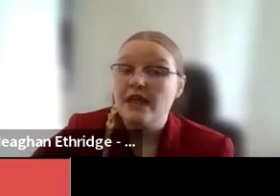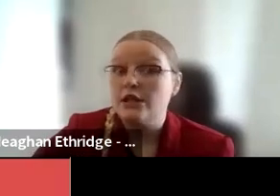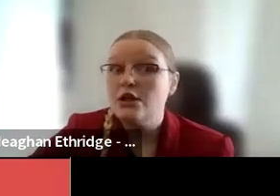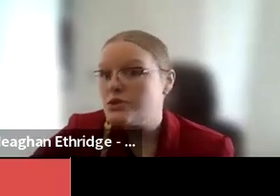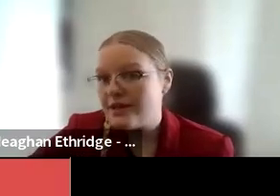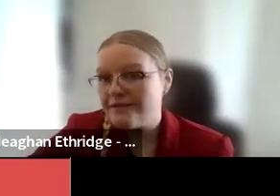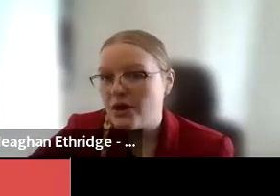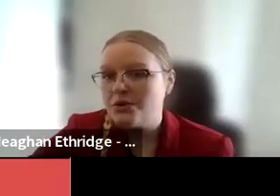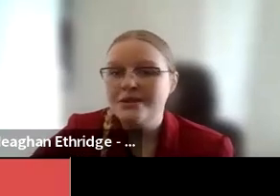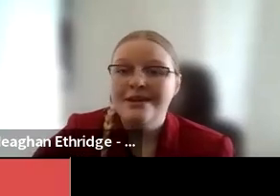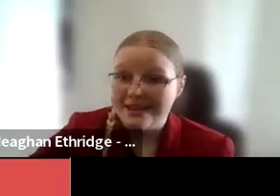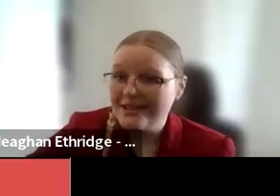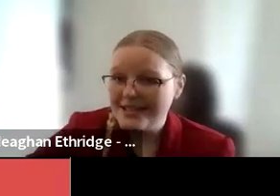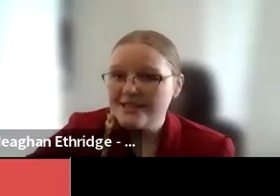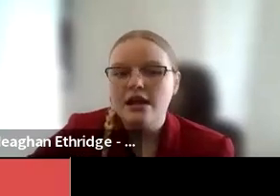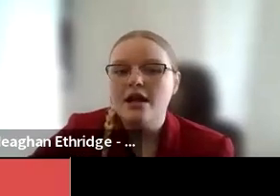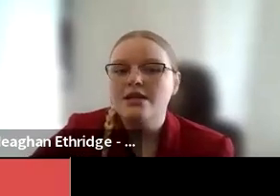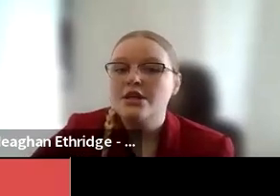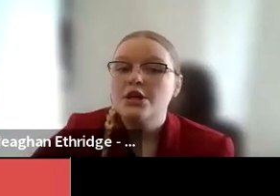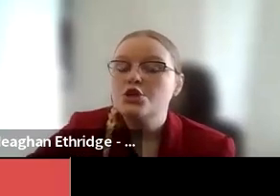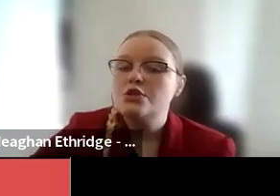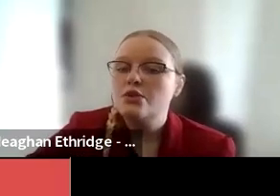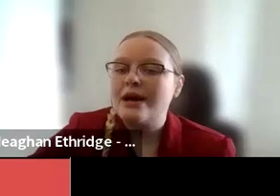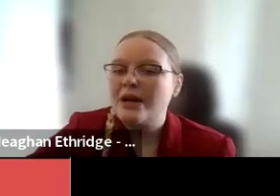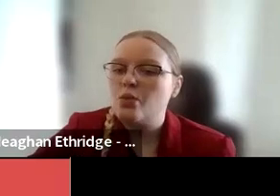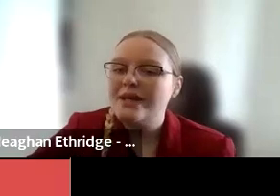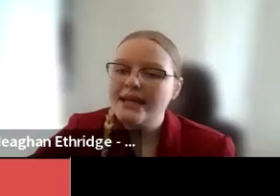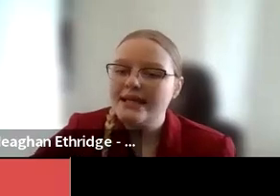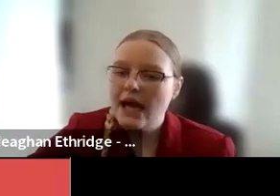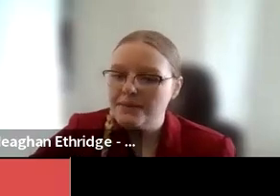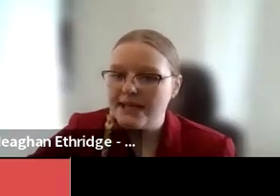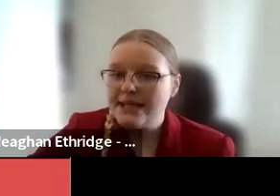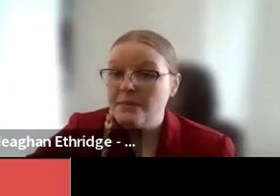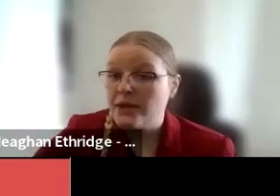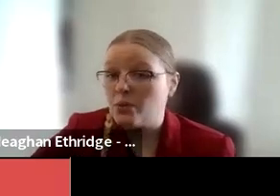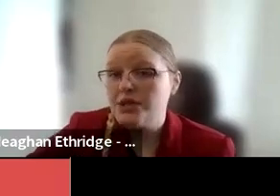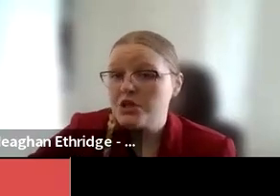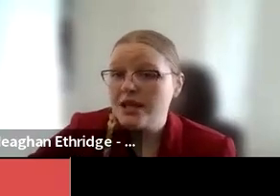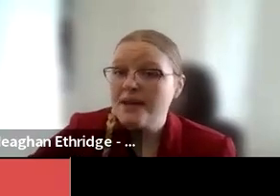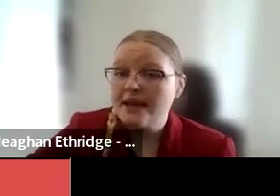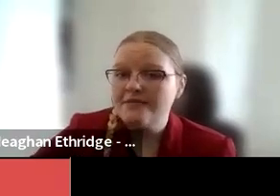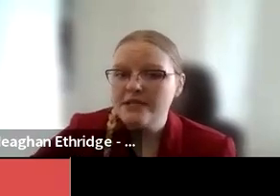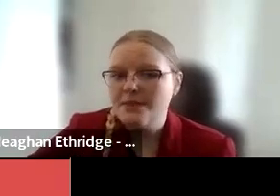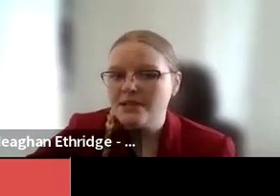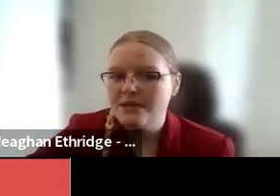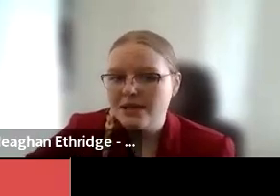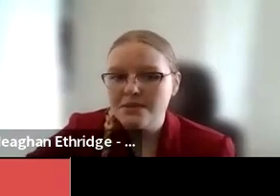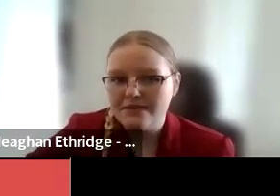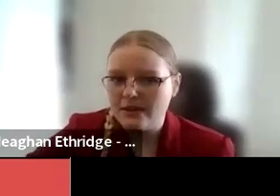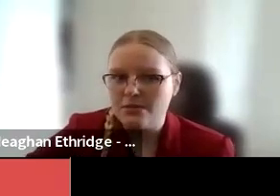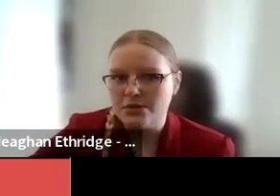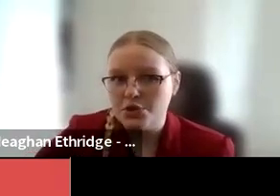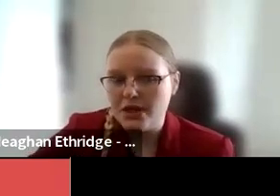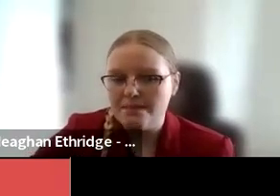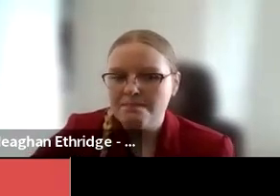us. If they lose their phone, they need to tell us, just so that way we can update them and reach them if a space